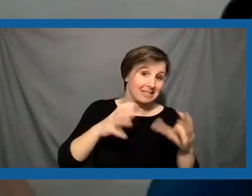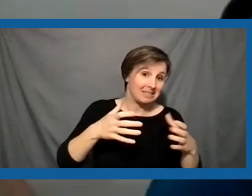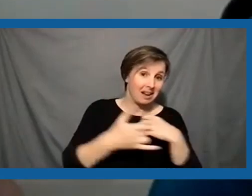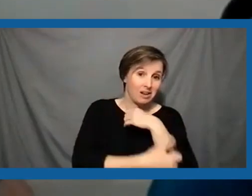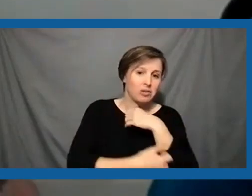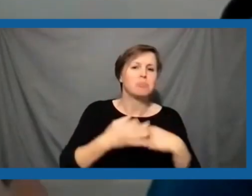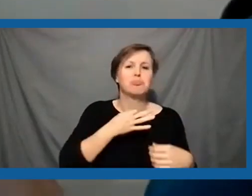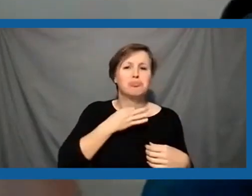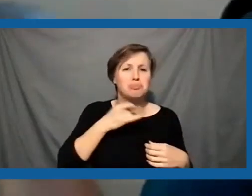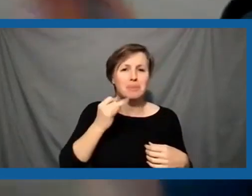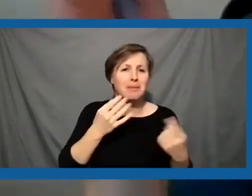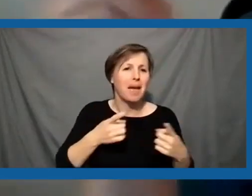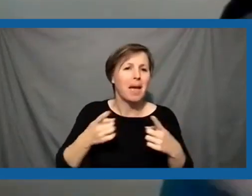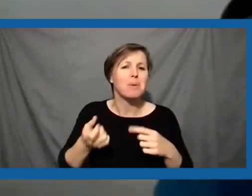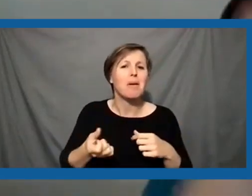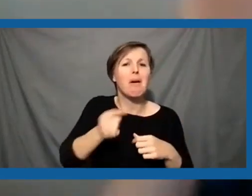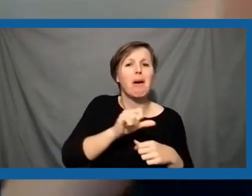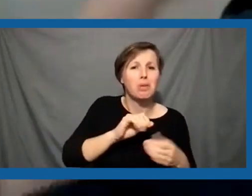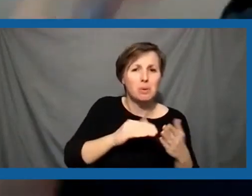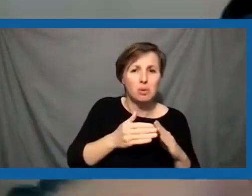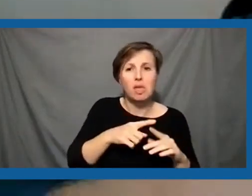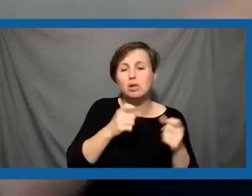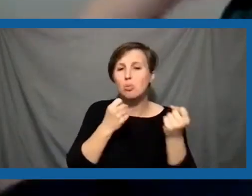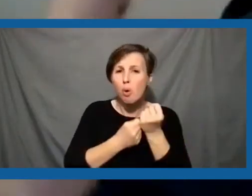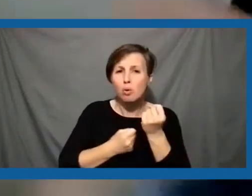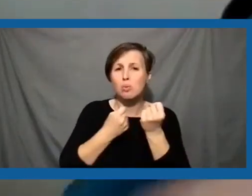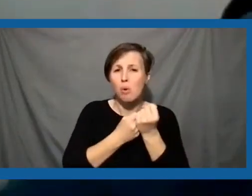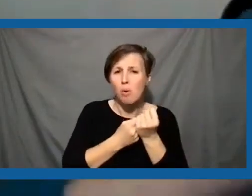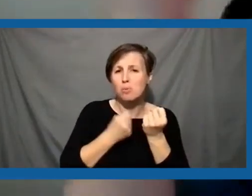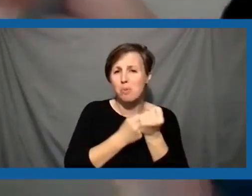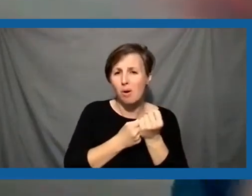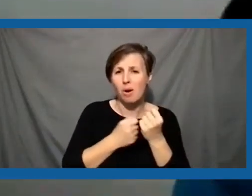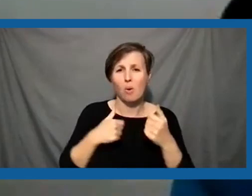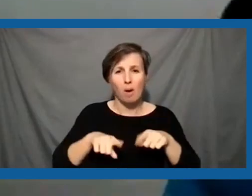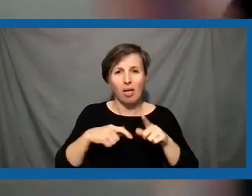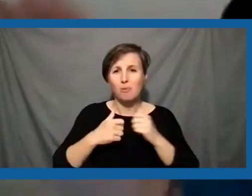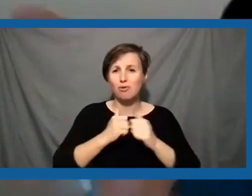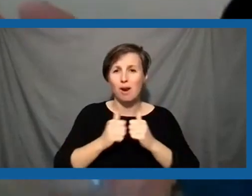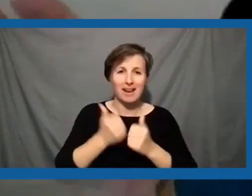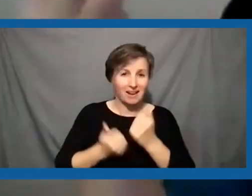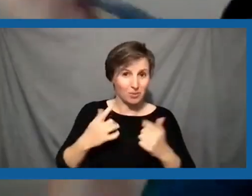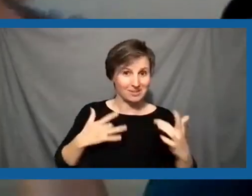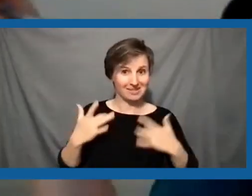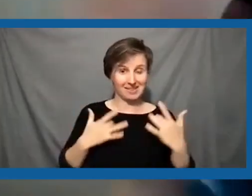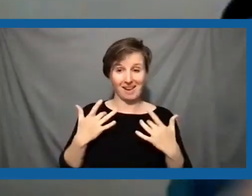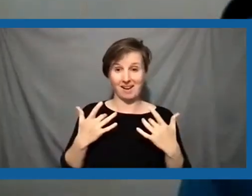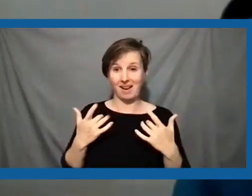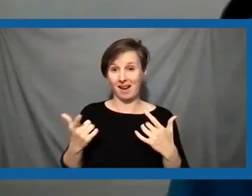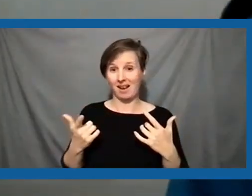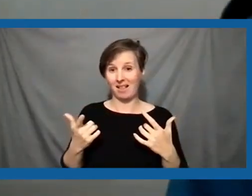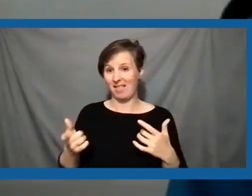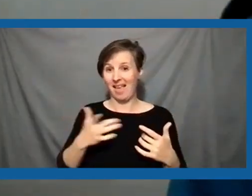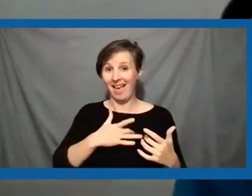happening in the other communities, is they support, you know, right when I was running, everybody's excited, even though a lot of them, I appreciate it, didn't